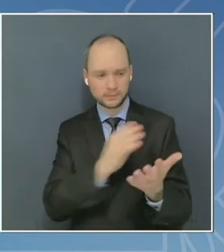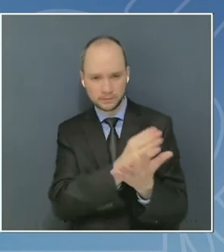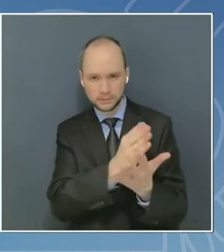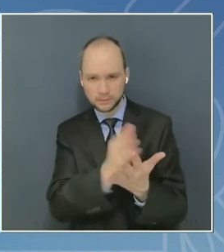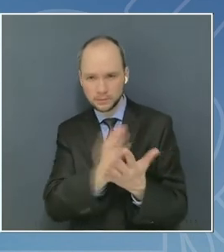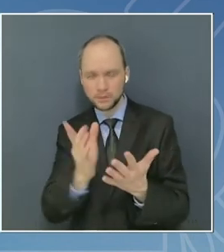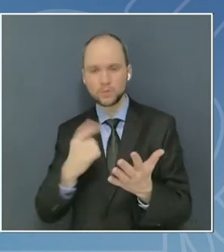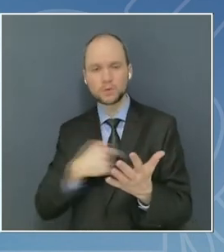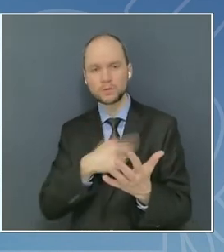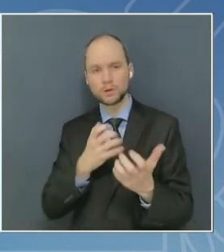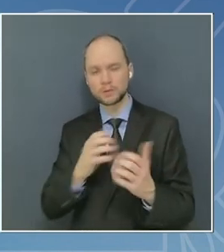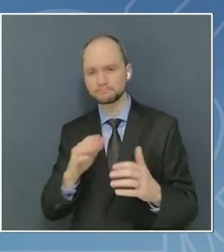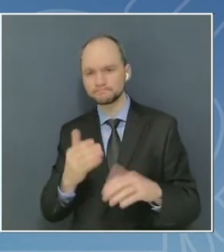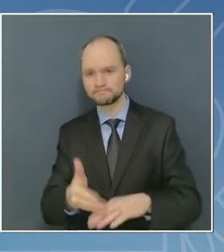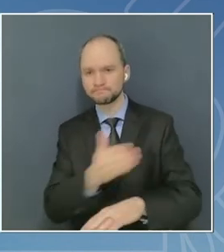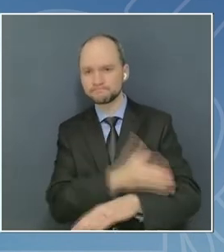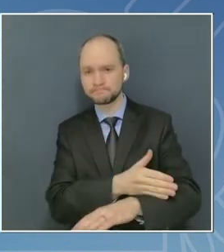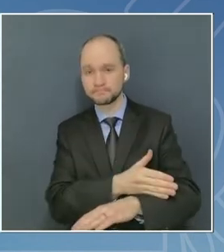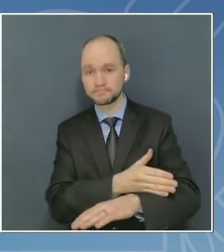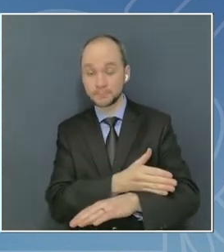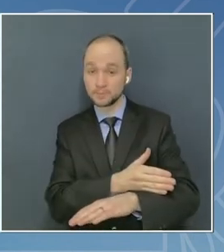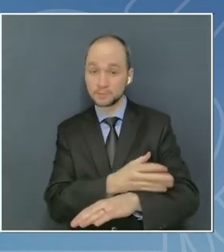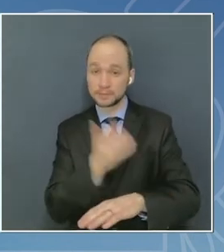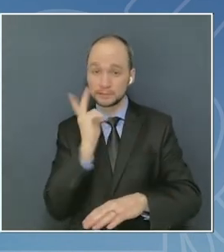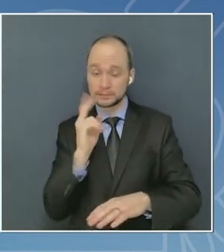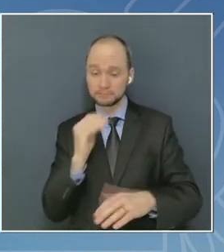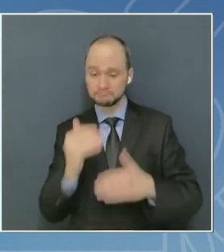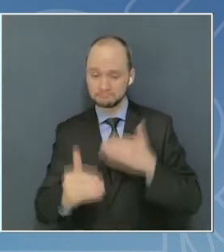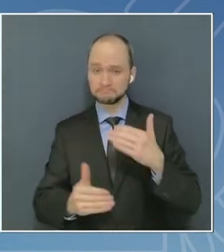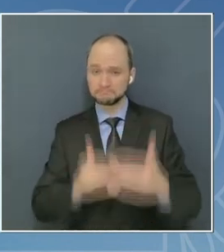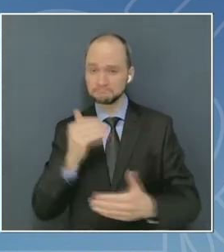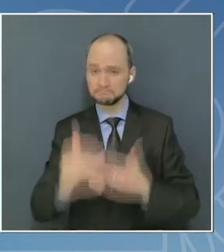very proud of, and that we will continue striving for.